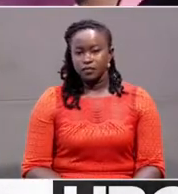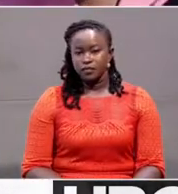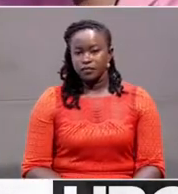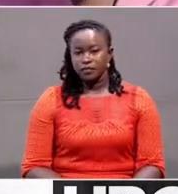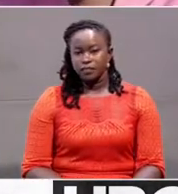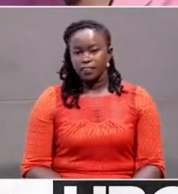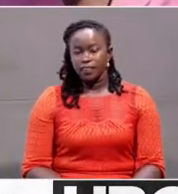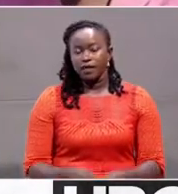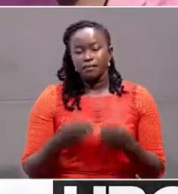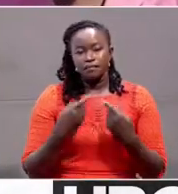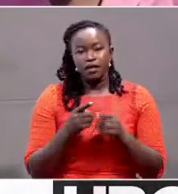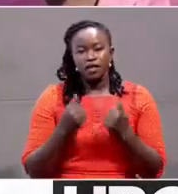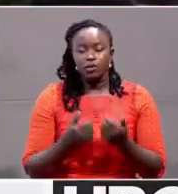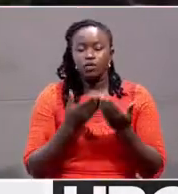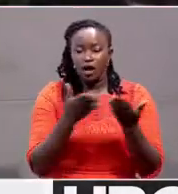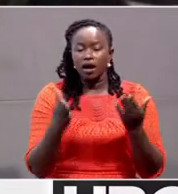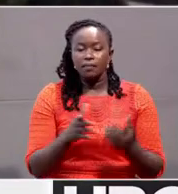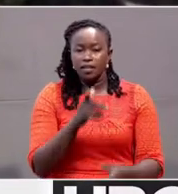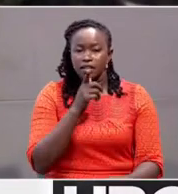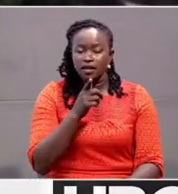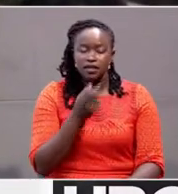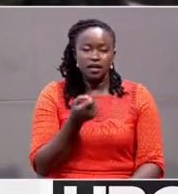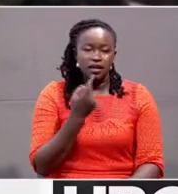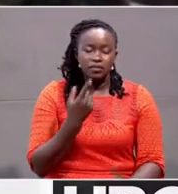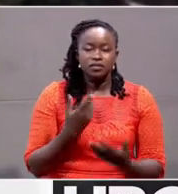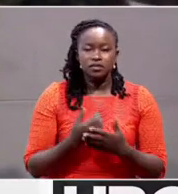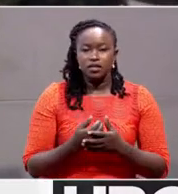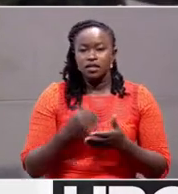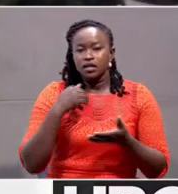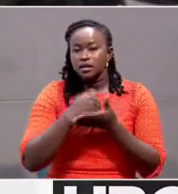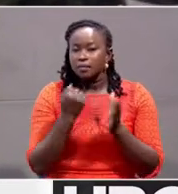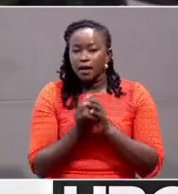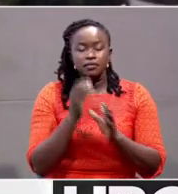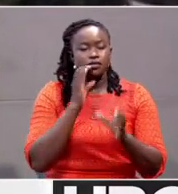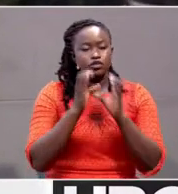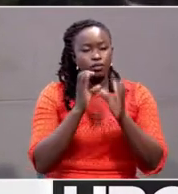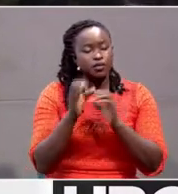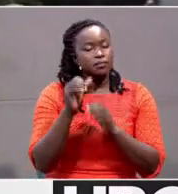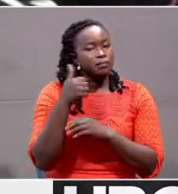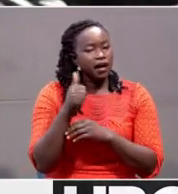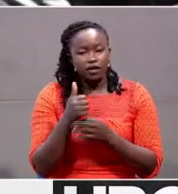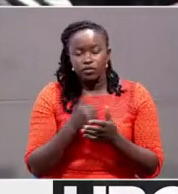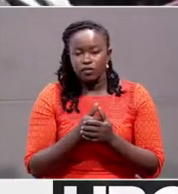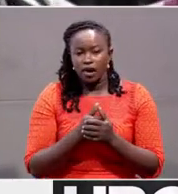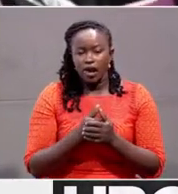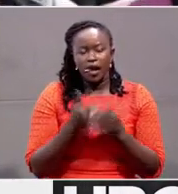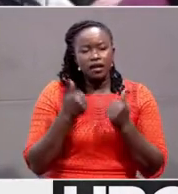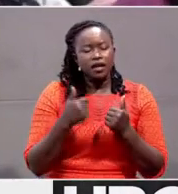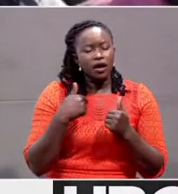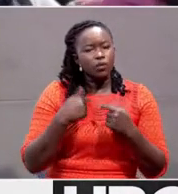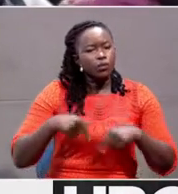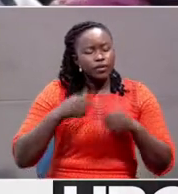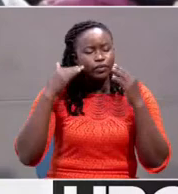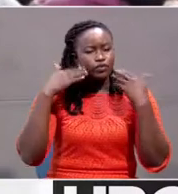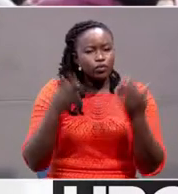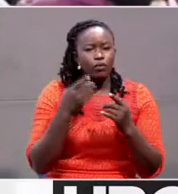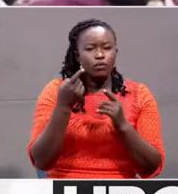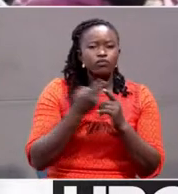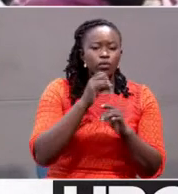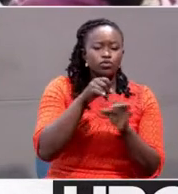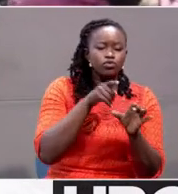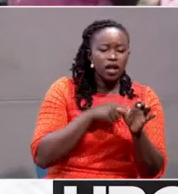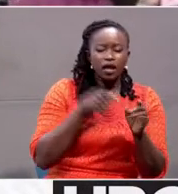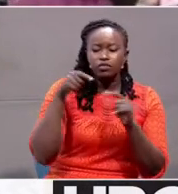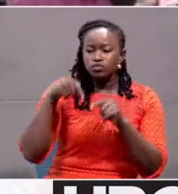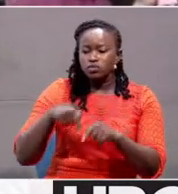to have lunch allowance. The department has not communicated anything. So we are wondering from July up to today,